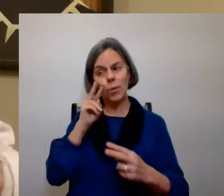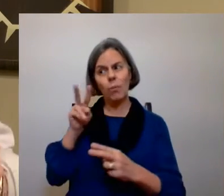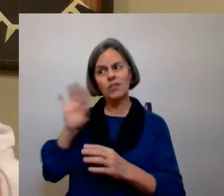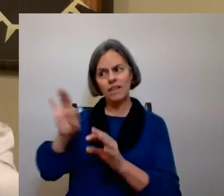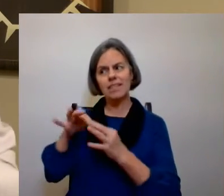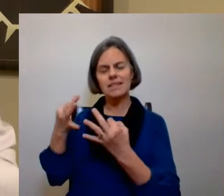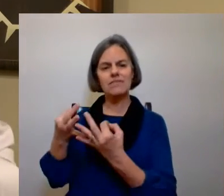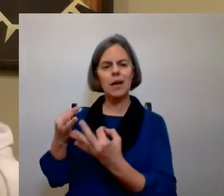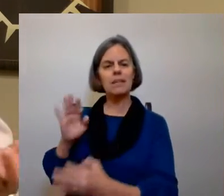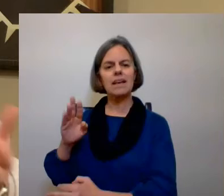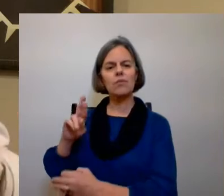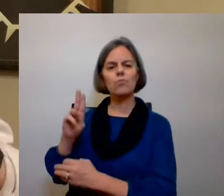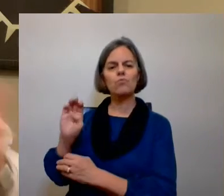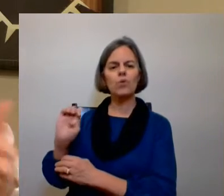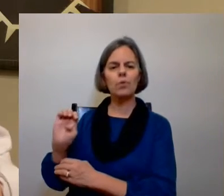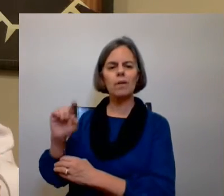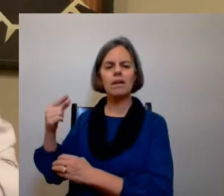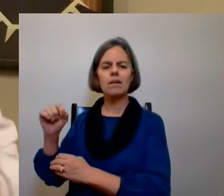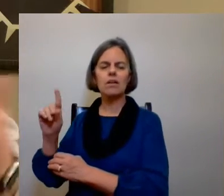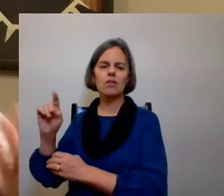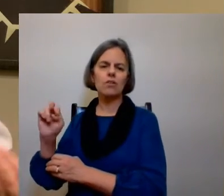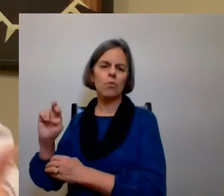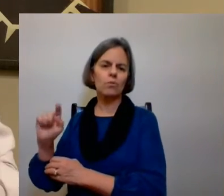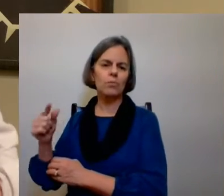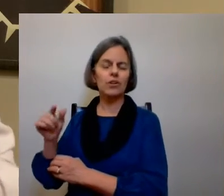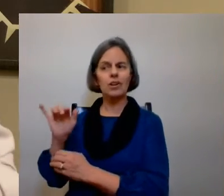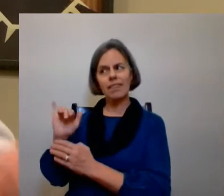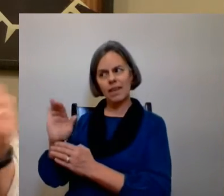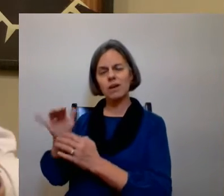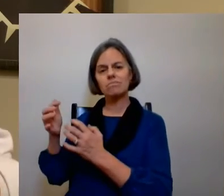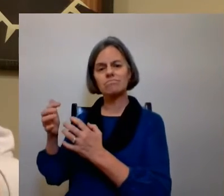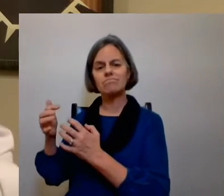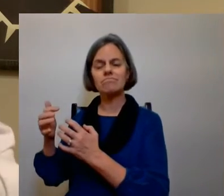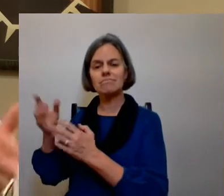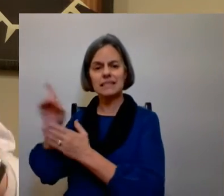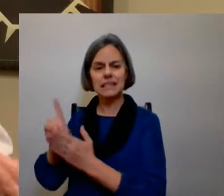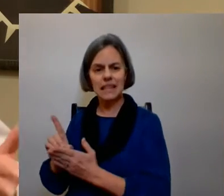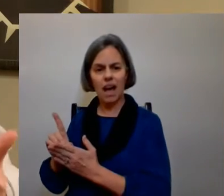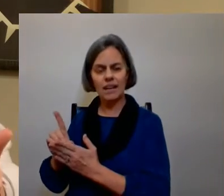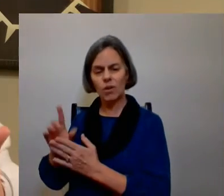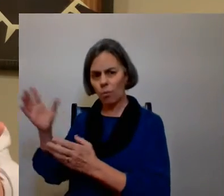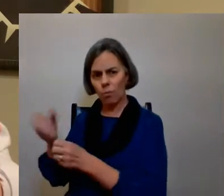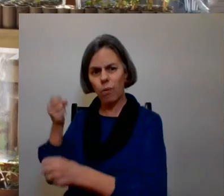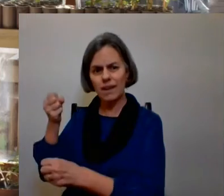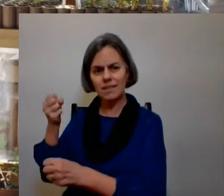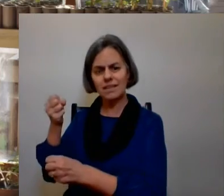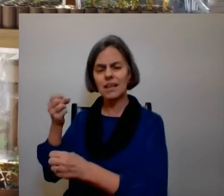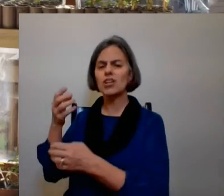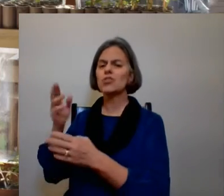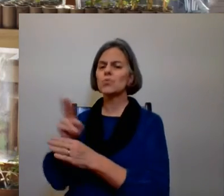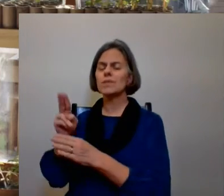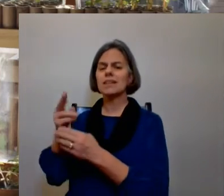Rube Goldberg machine that won the Worldwide 2020 challenge for dispensing soap just to wash your hands.